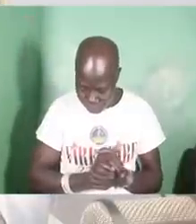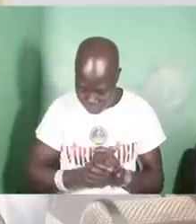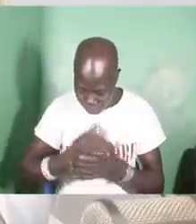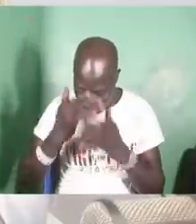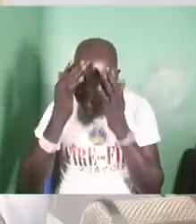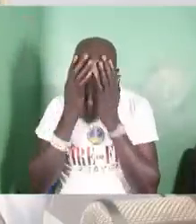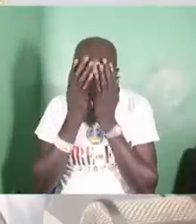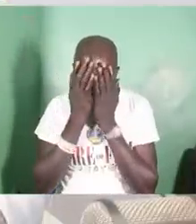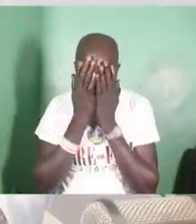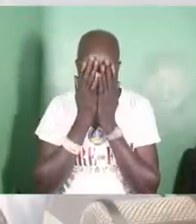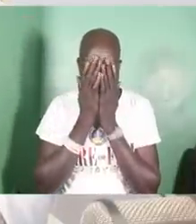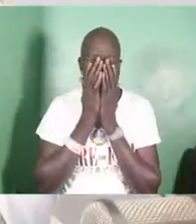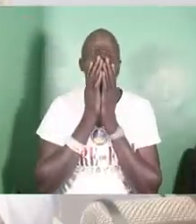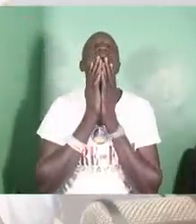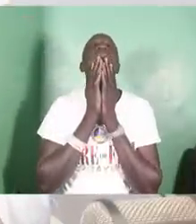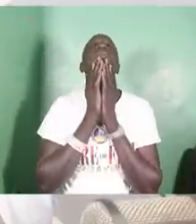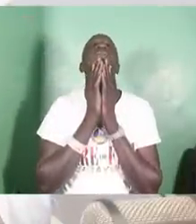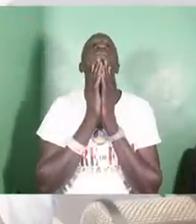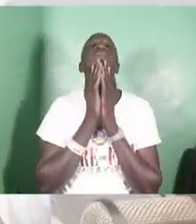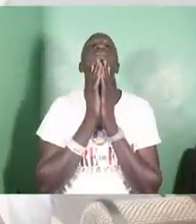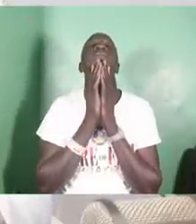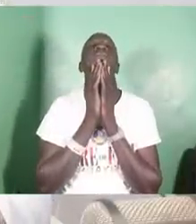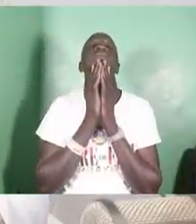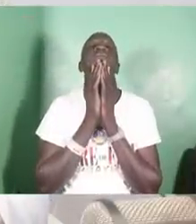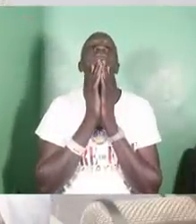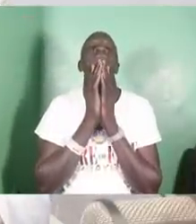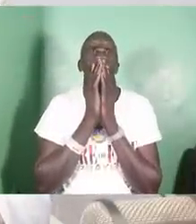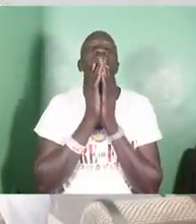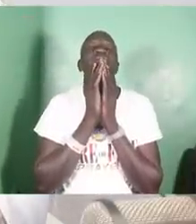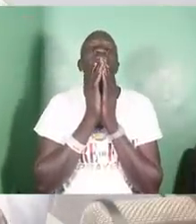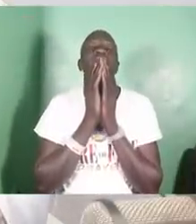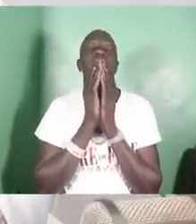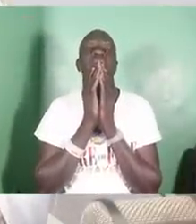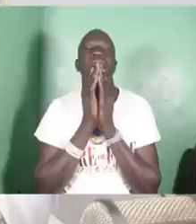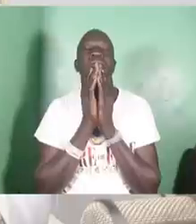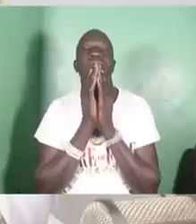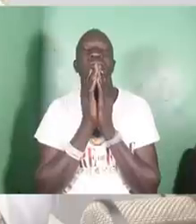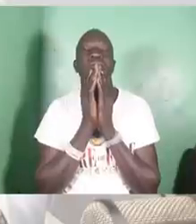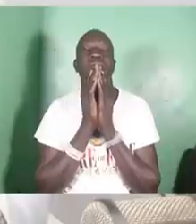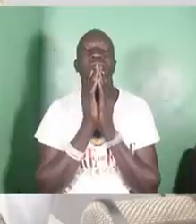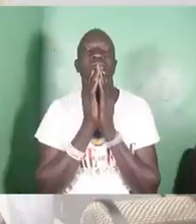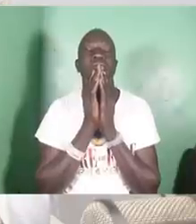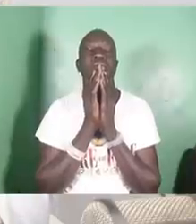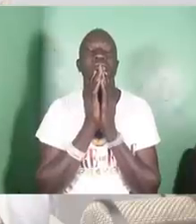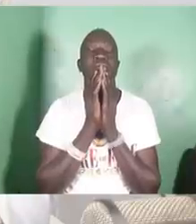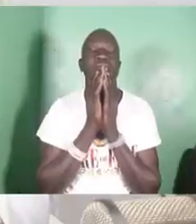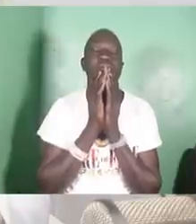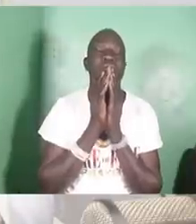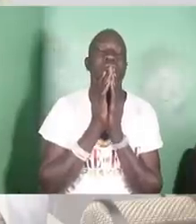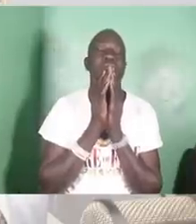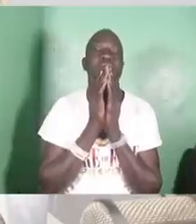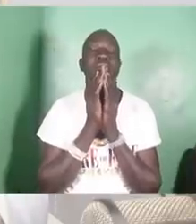Moses in our Sio Kun. Oluwa si fi afẹfẹ lile ila oorun mu okun bi seyin ni gbogbo oru na. O si mu okun